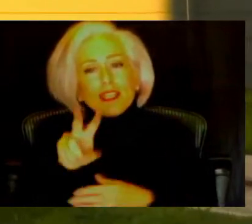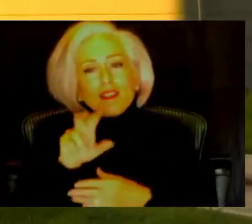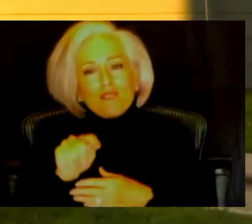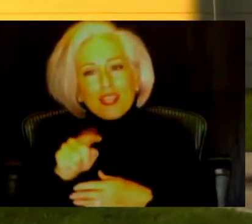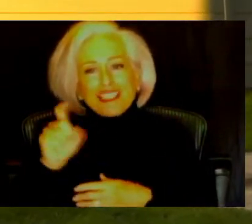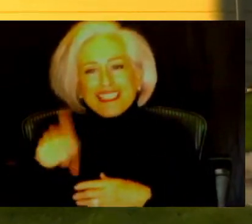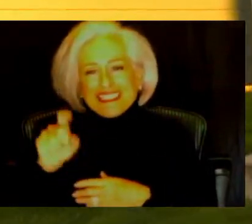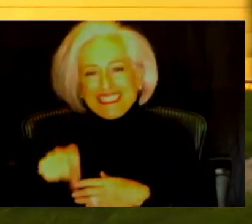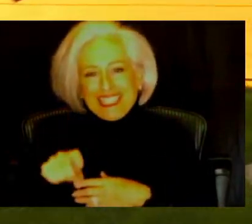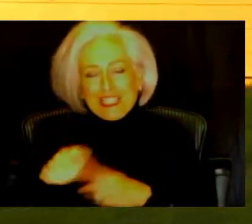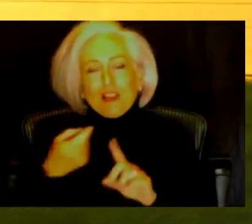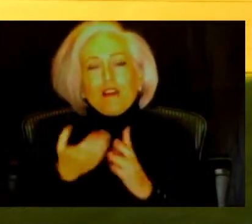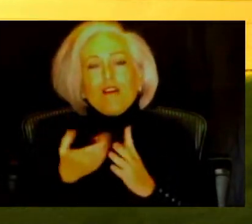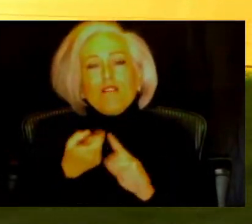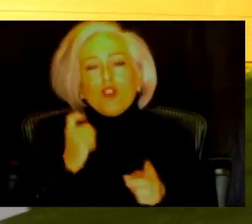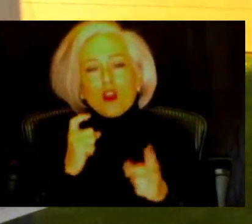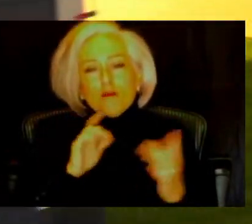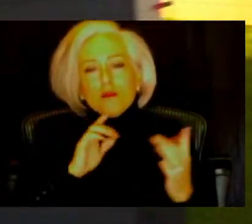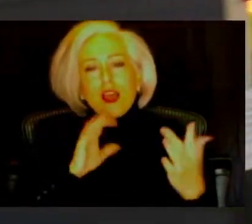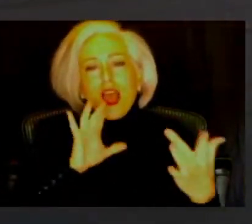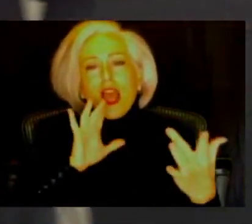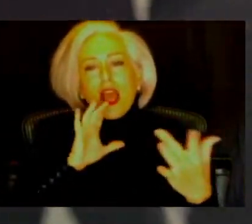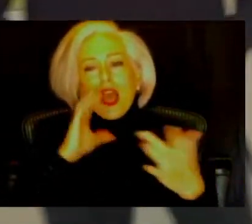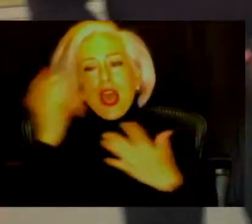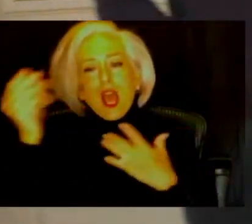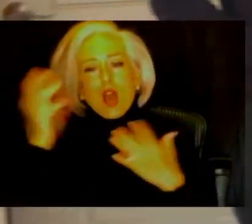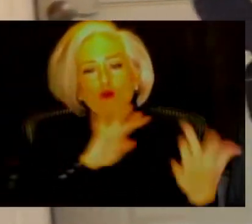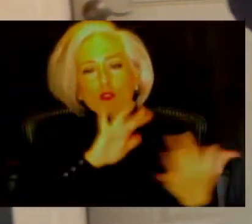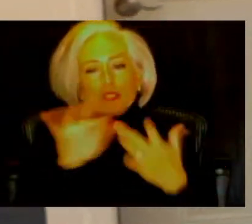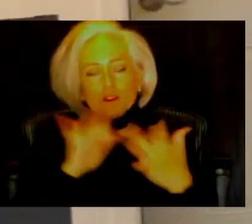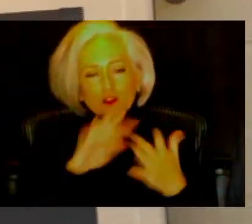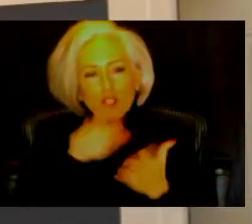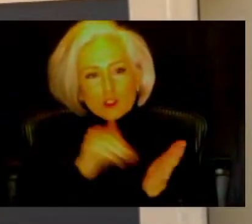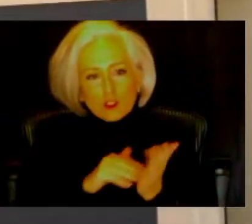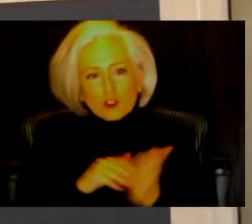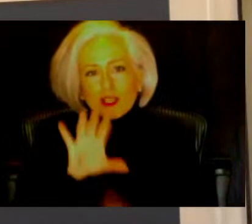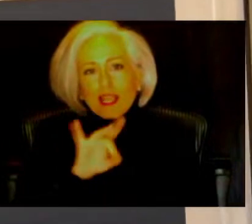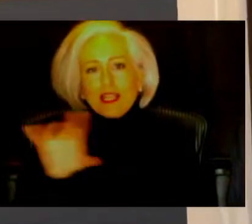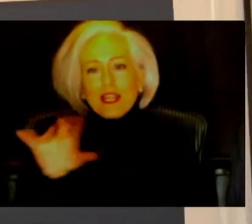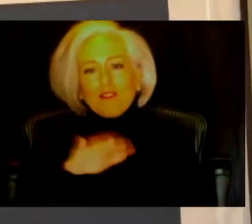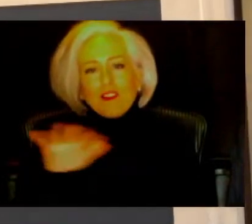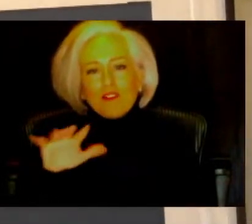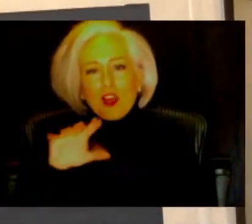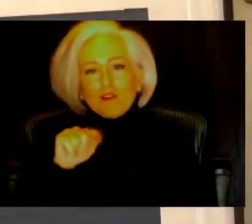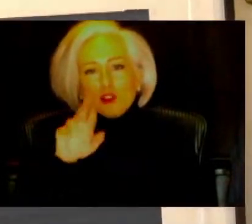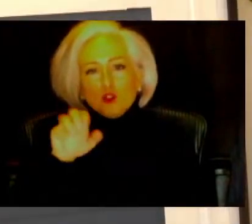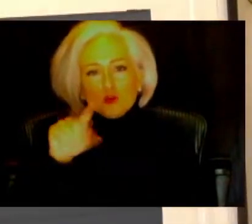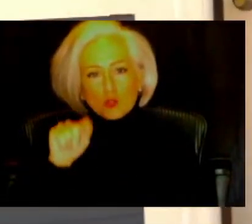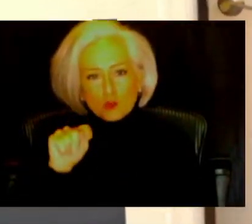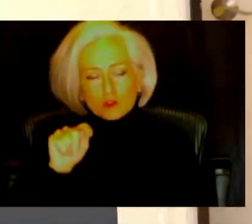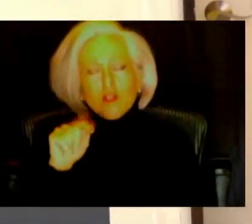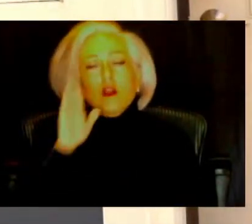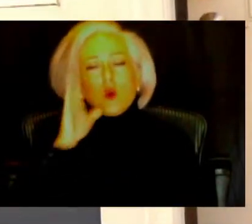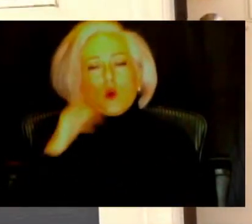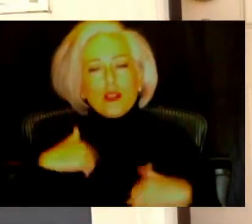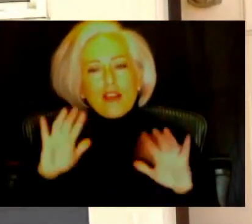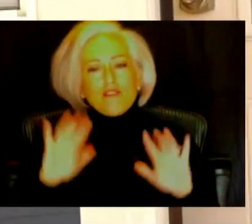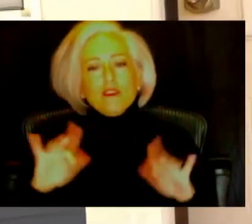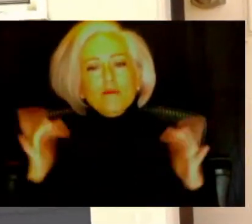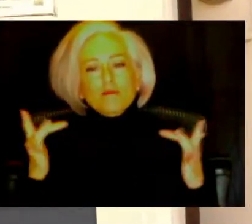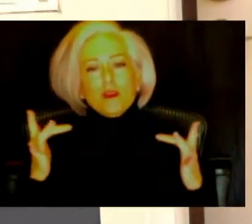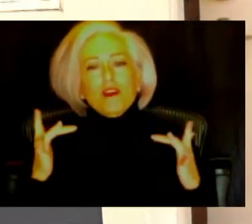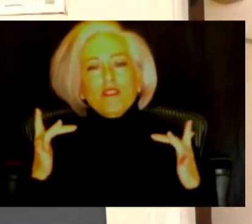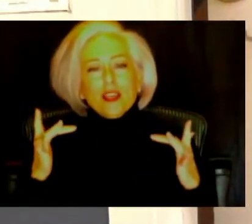is at 8825 Troost Avenue. And we're having a big event there today. The VA's out giving